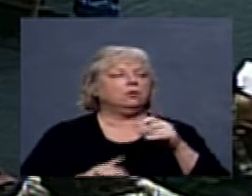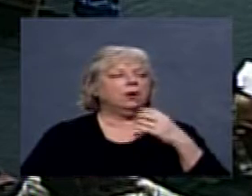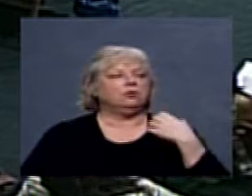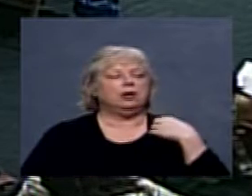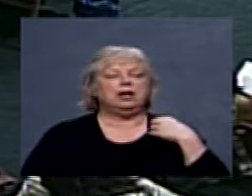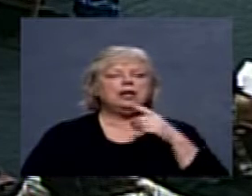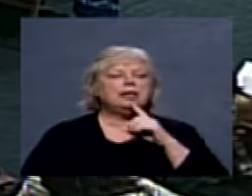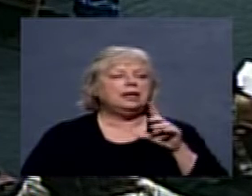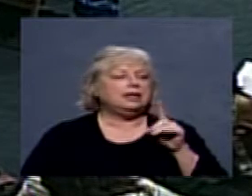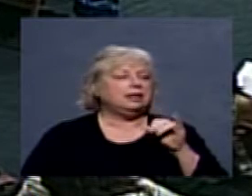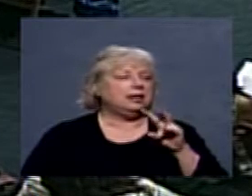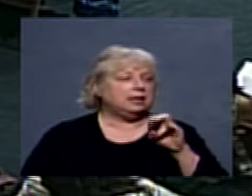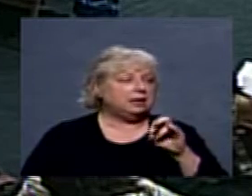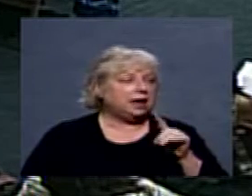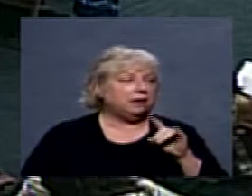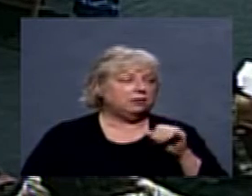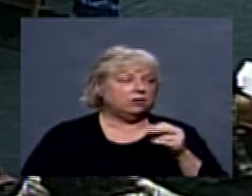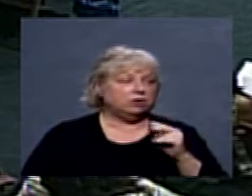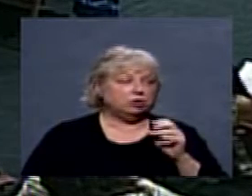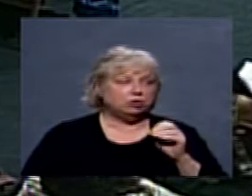David Jones want to speak?